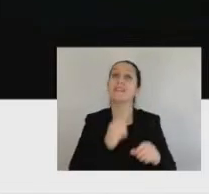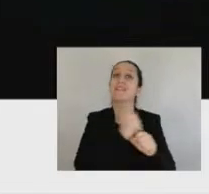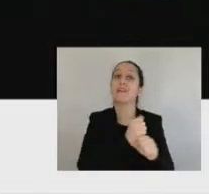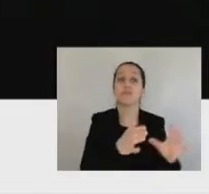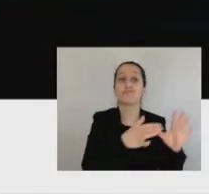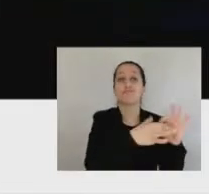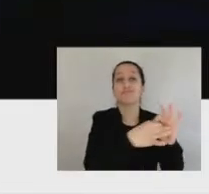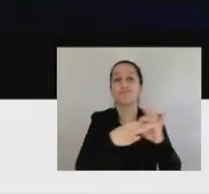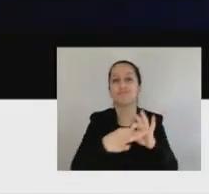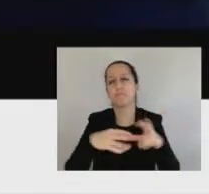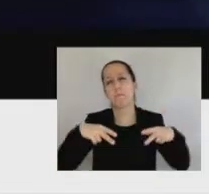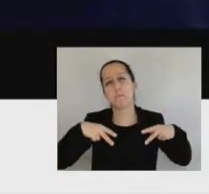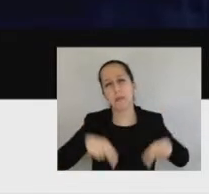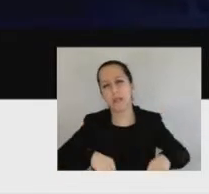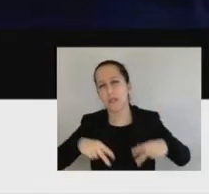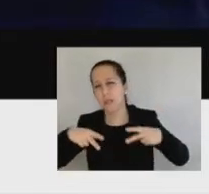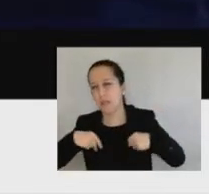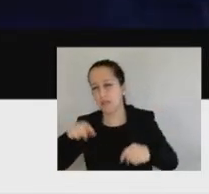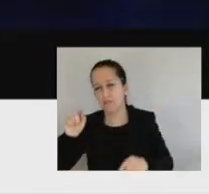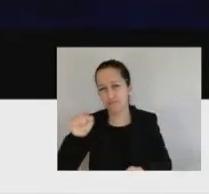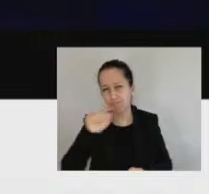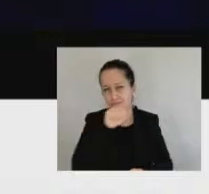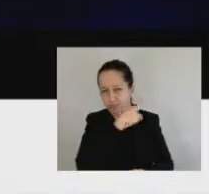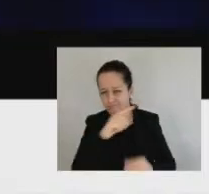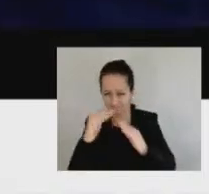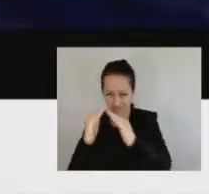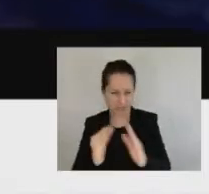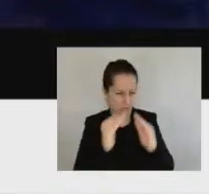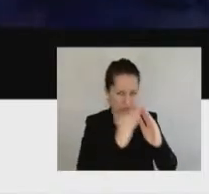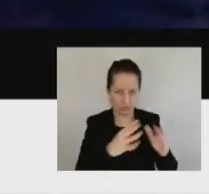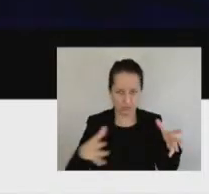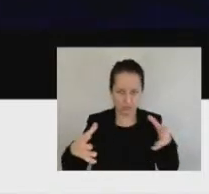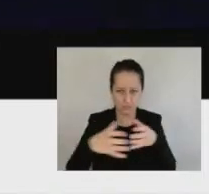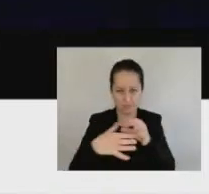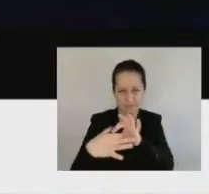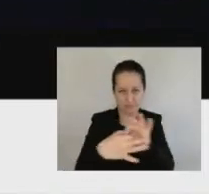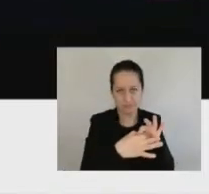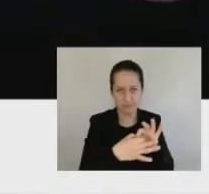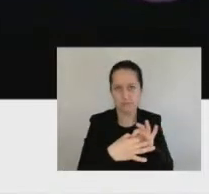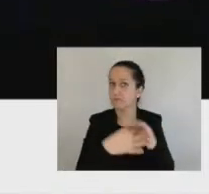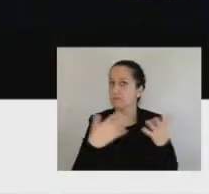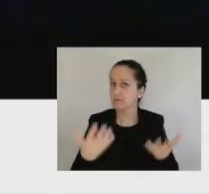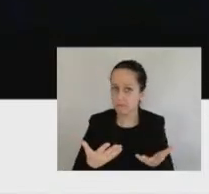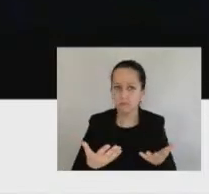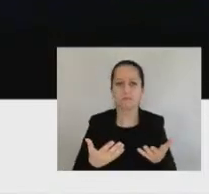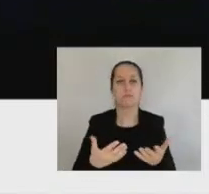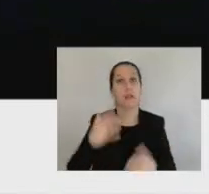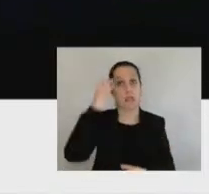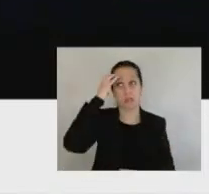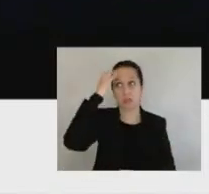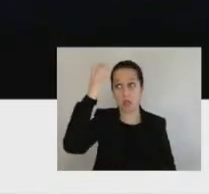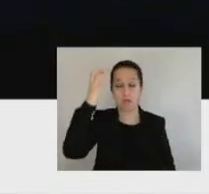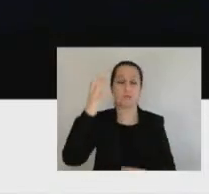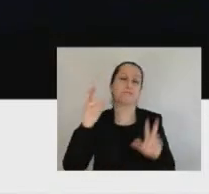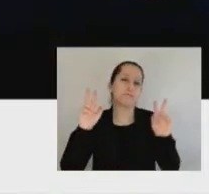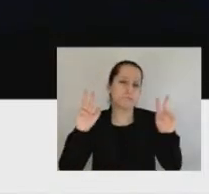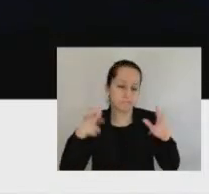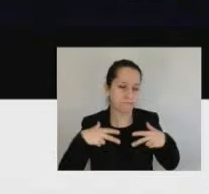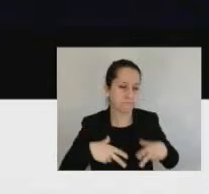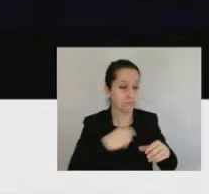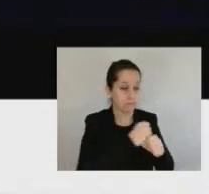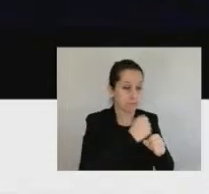In intersectoral action, when we consider this, it's not only about the needs of